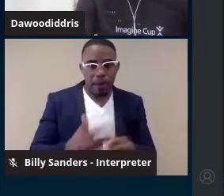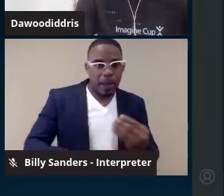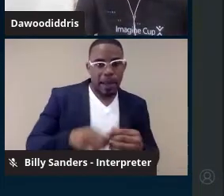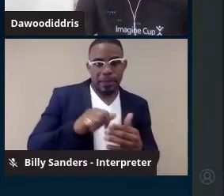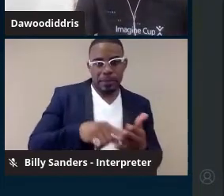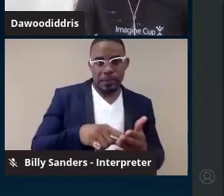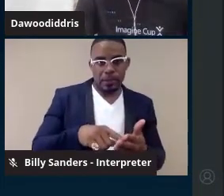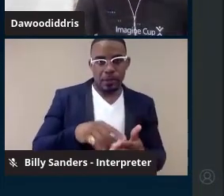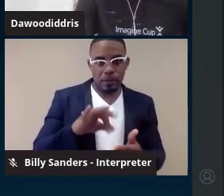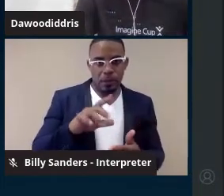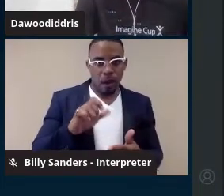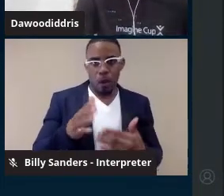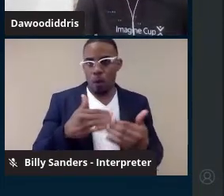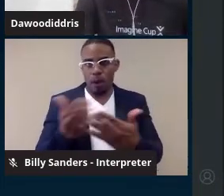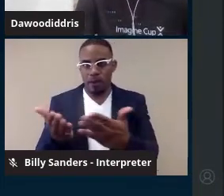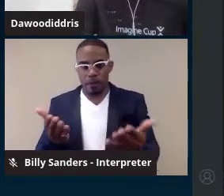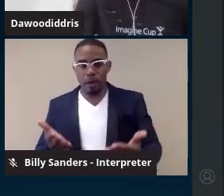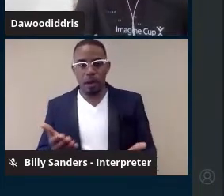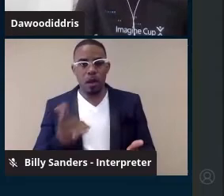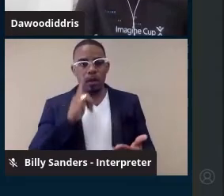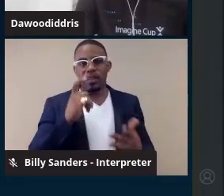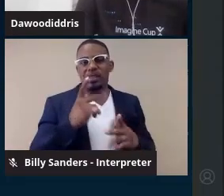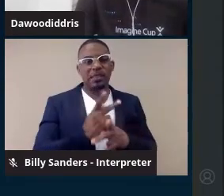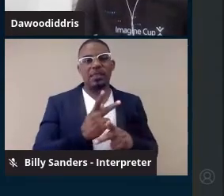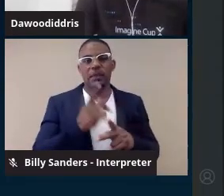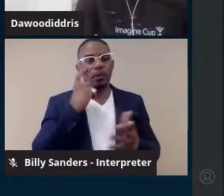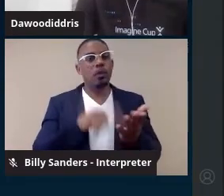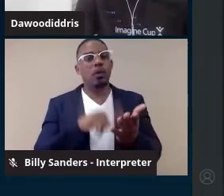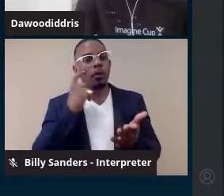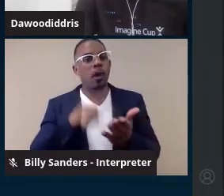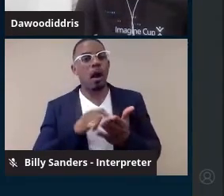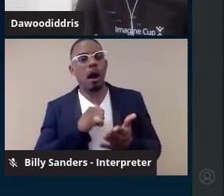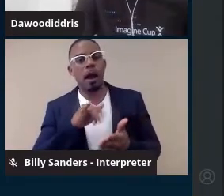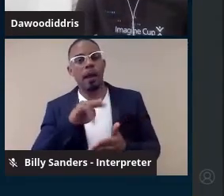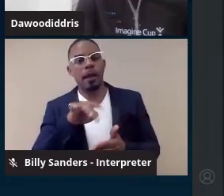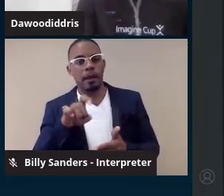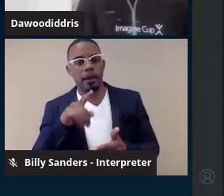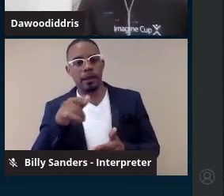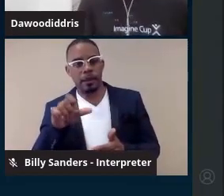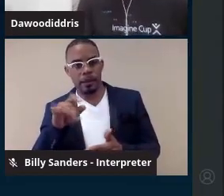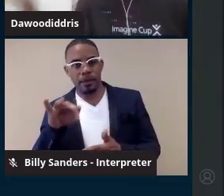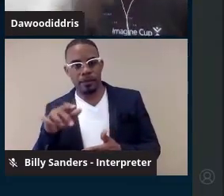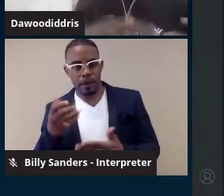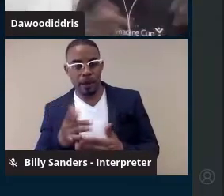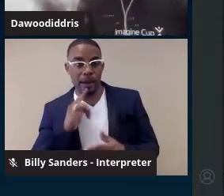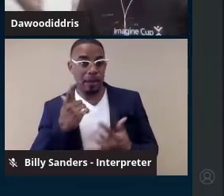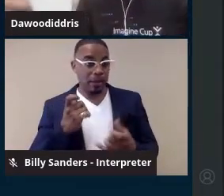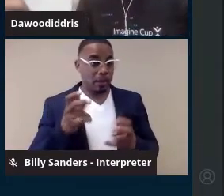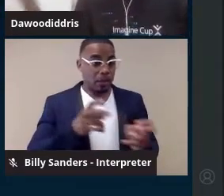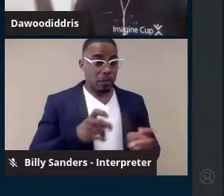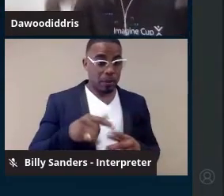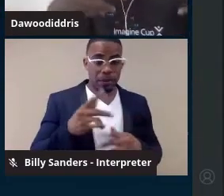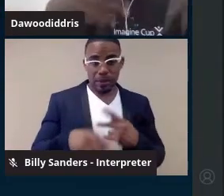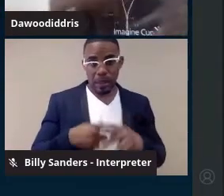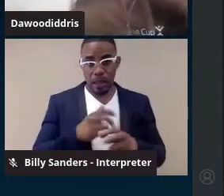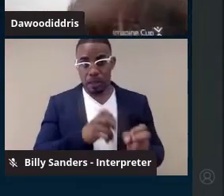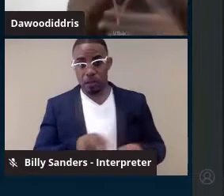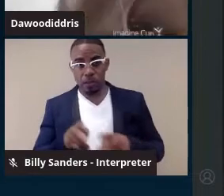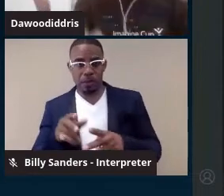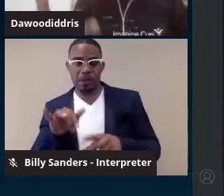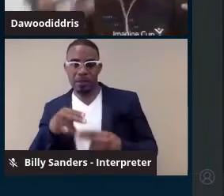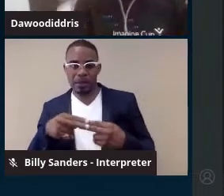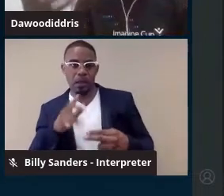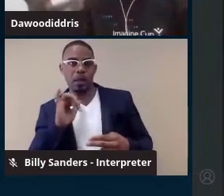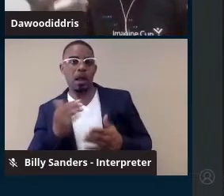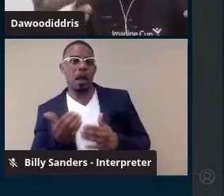setup file or whatever here, we'll just keep notifying our index.js file that, hey, I just pulled in this guy, I just pulled in this guy, so that